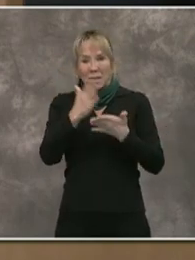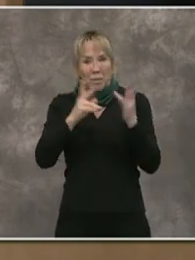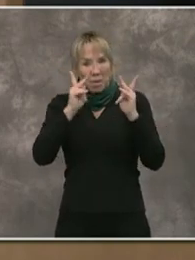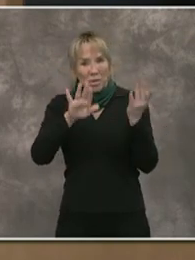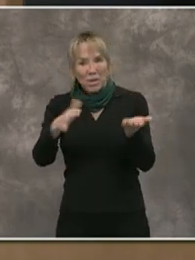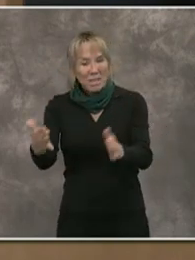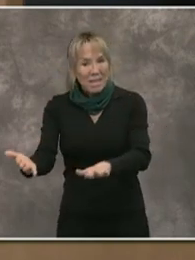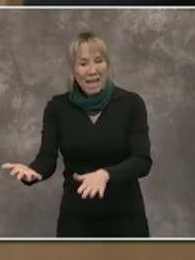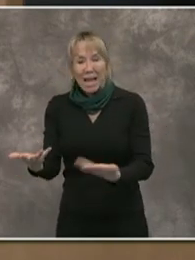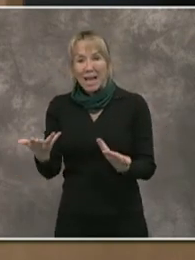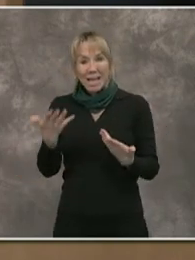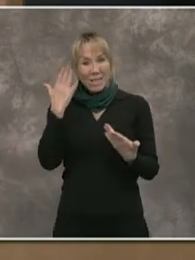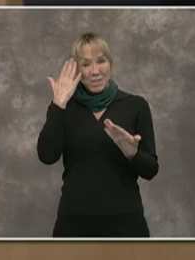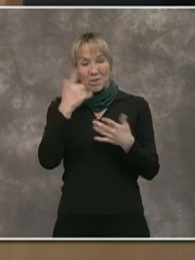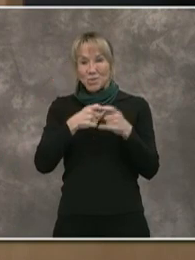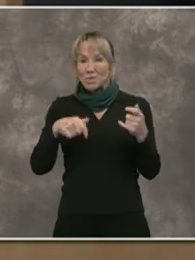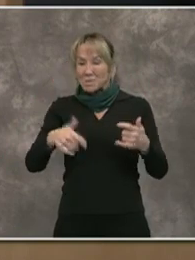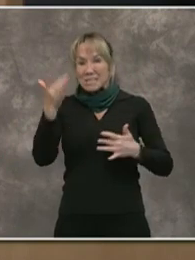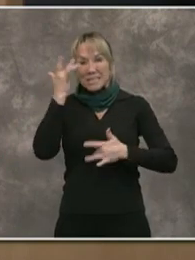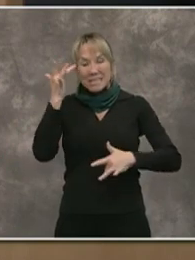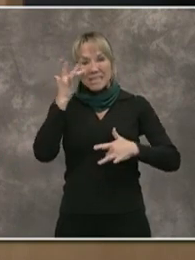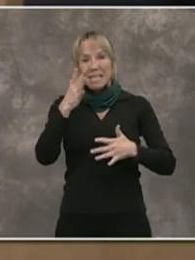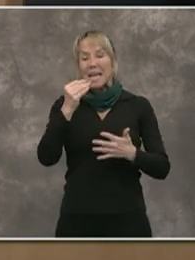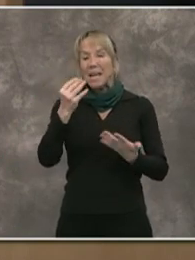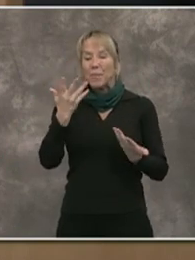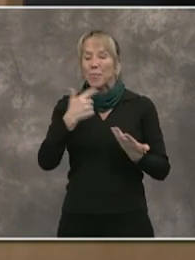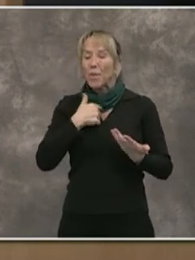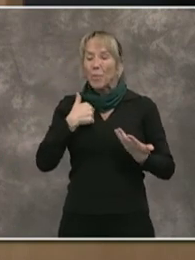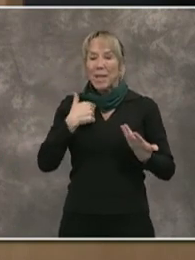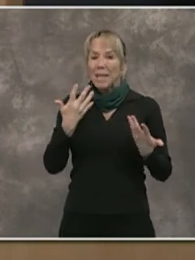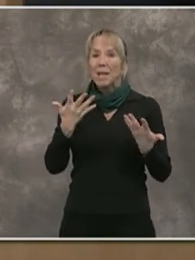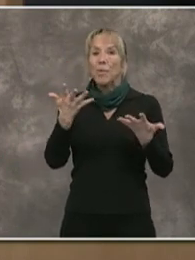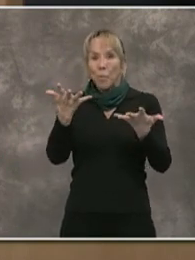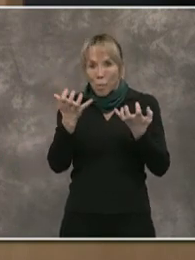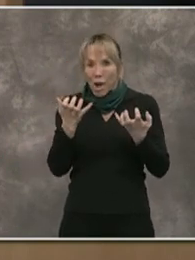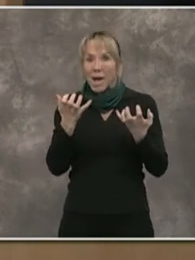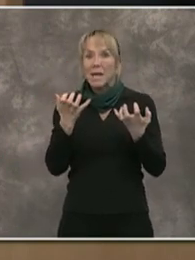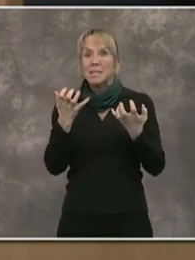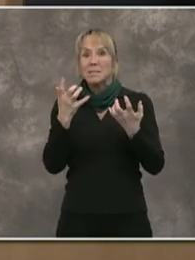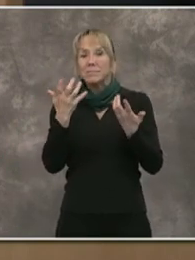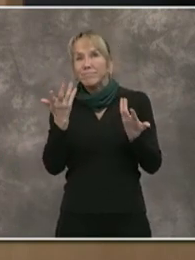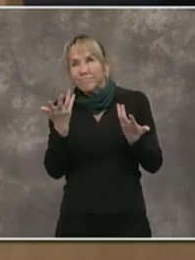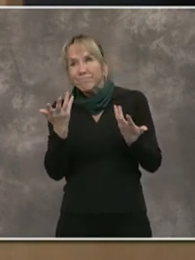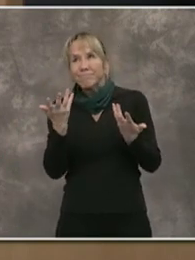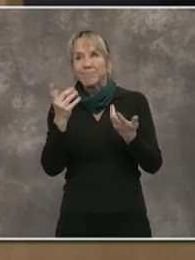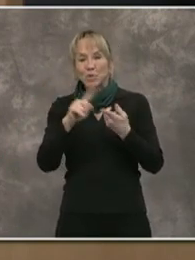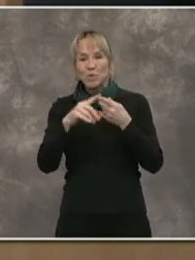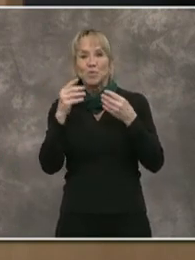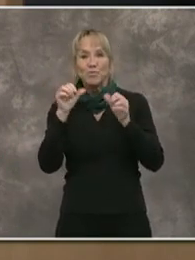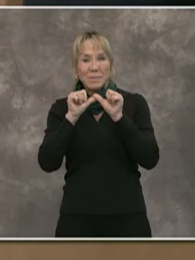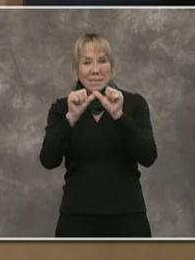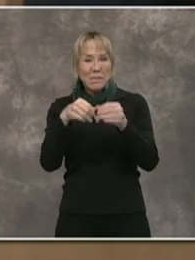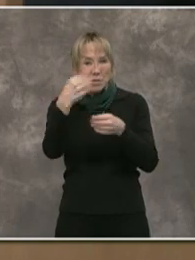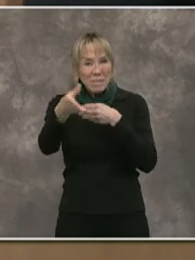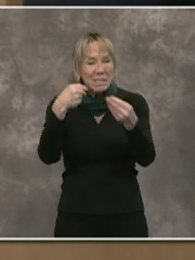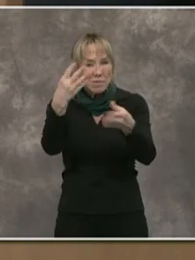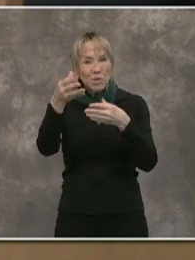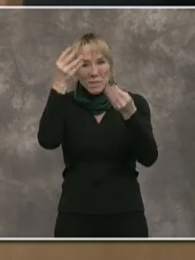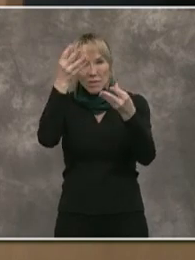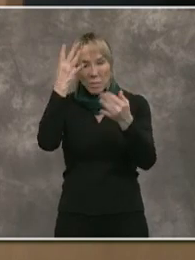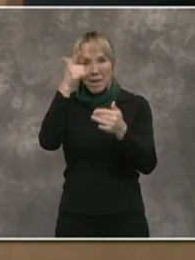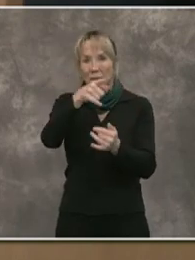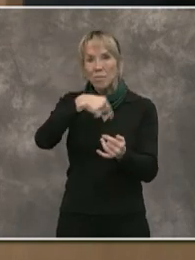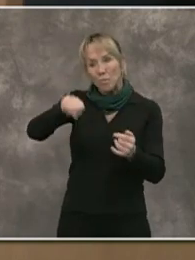though we report every day, and I understand your desire to really interpret on a day-to-day basis, I really would step back and look at it